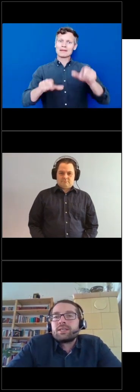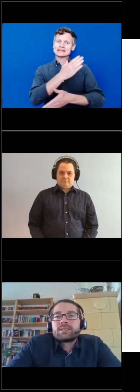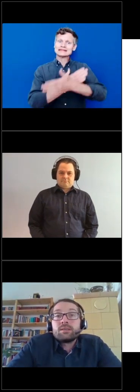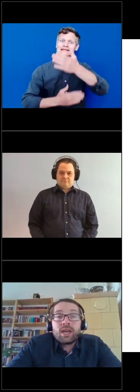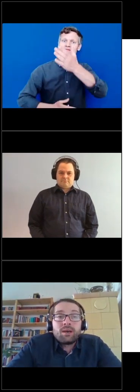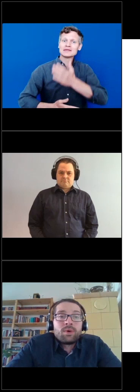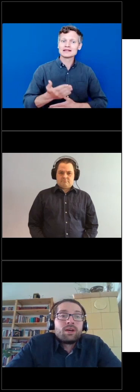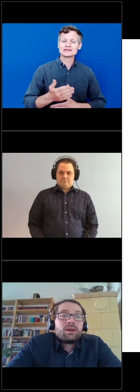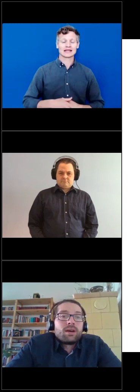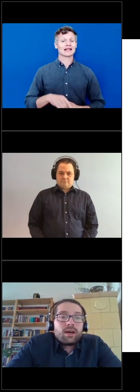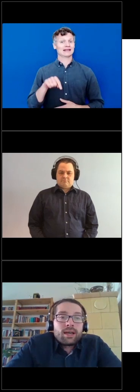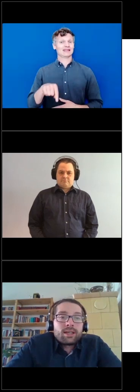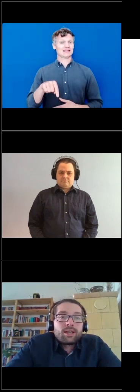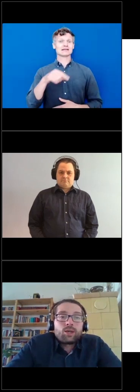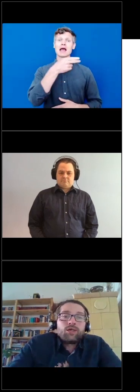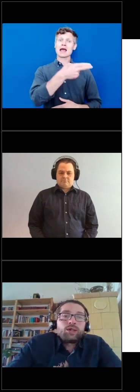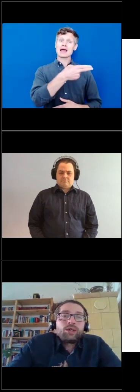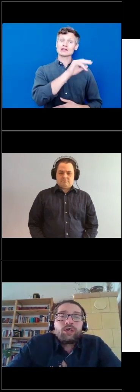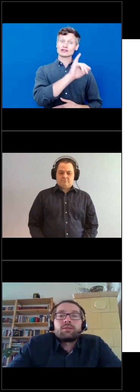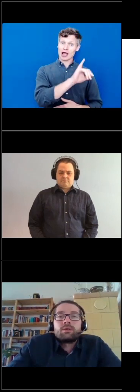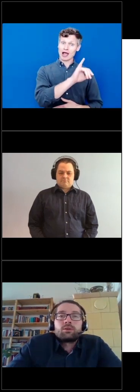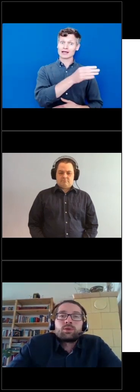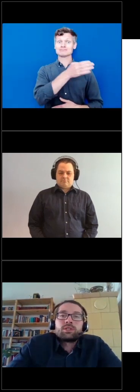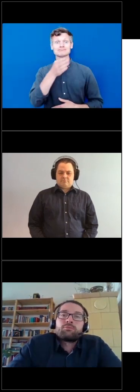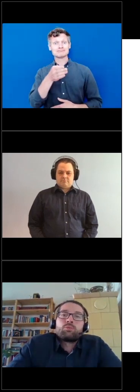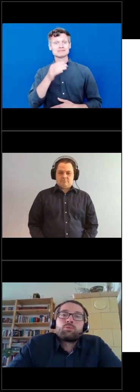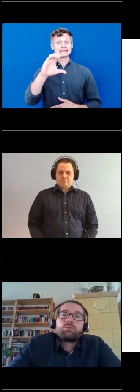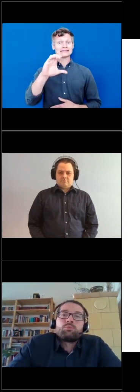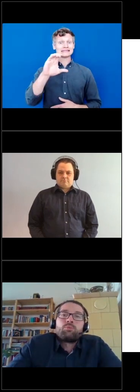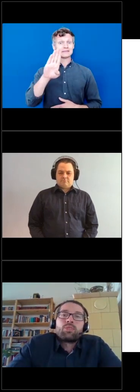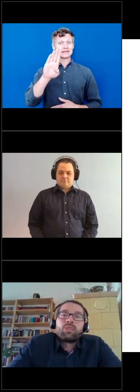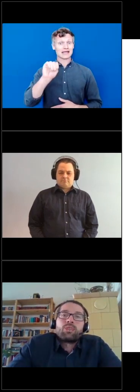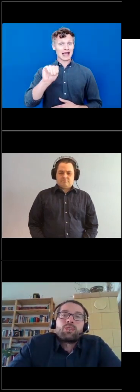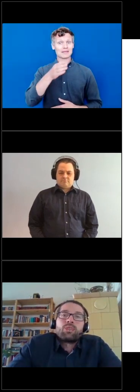HI, CBM, and the Ruhr-University of Bochum.